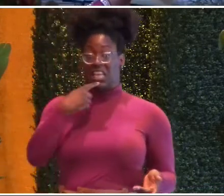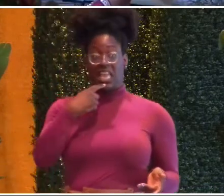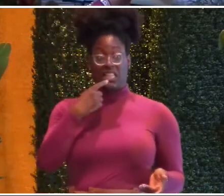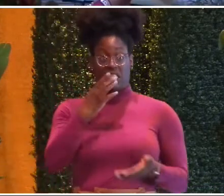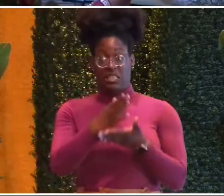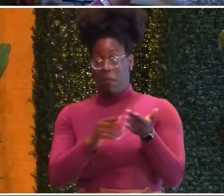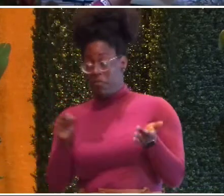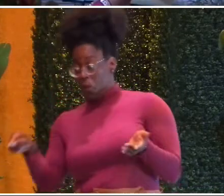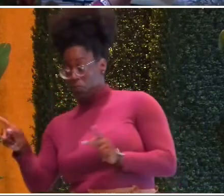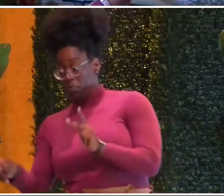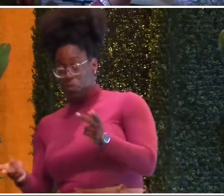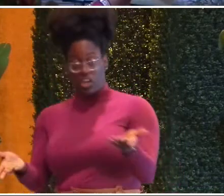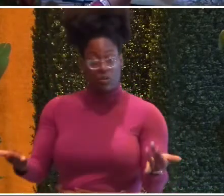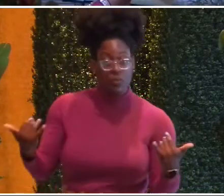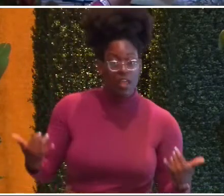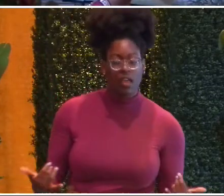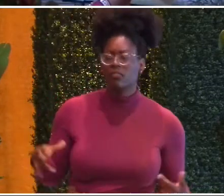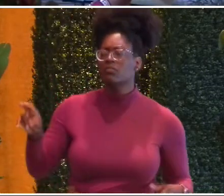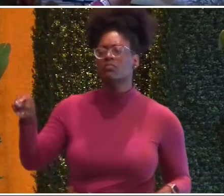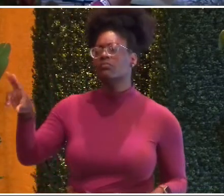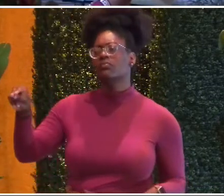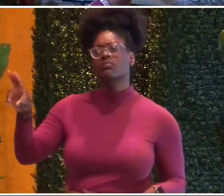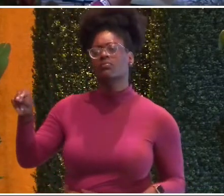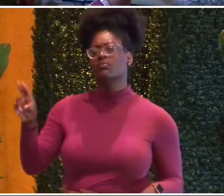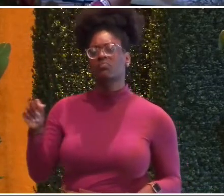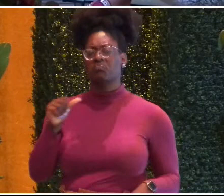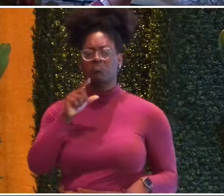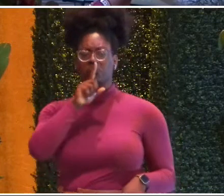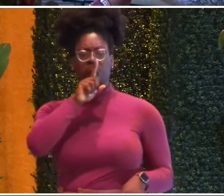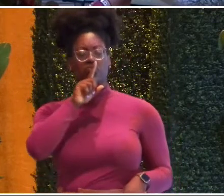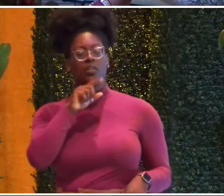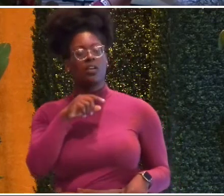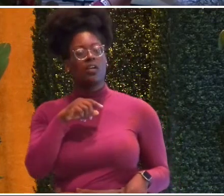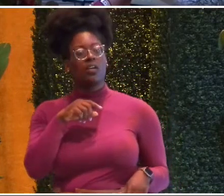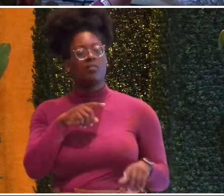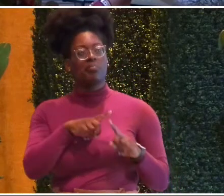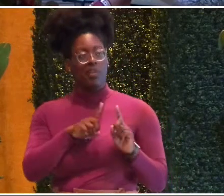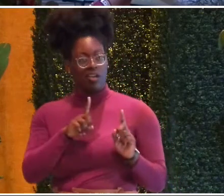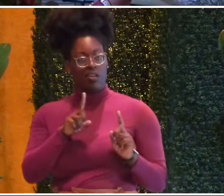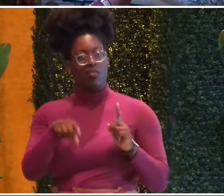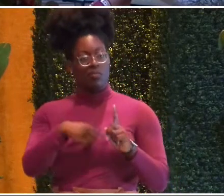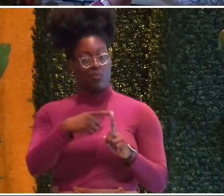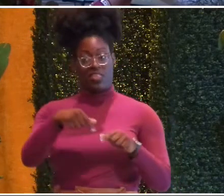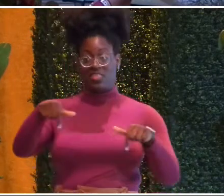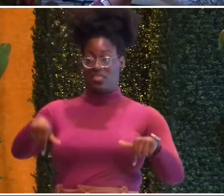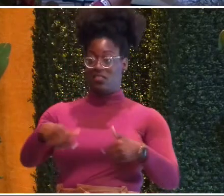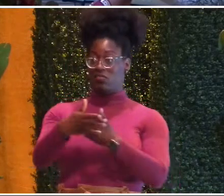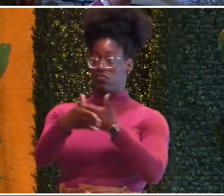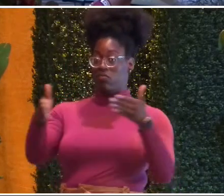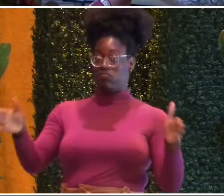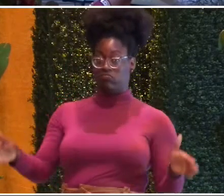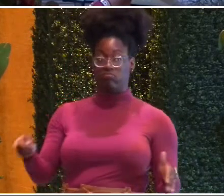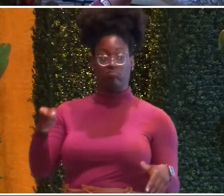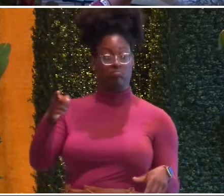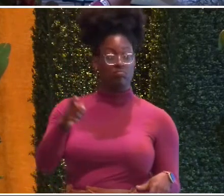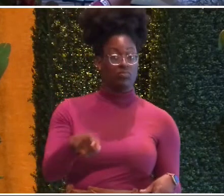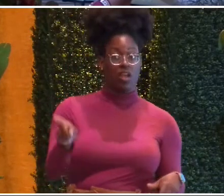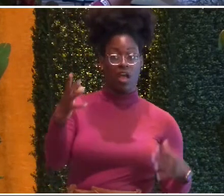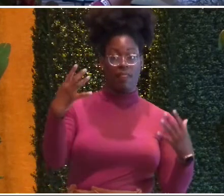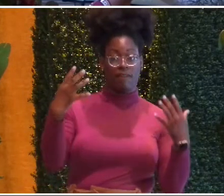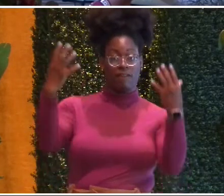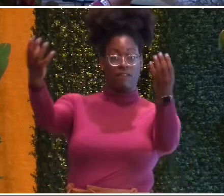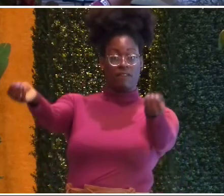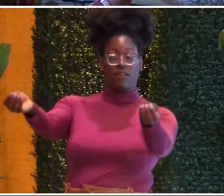when you leave this room, I want you to understand that sometimes your allies will be in your age group,